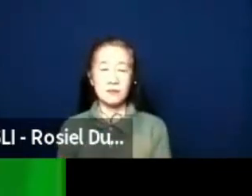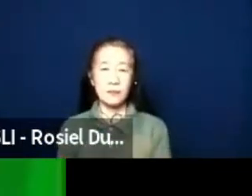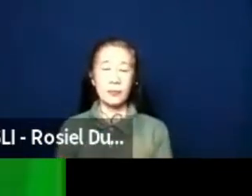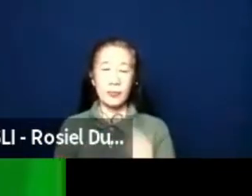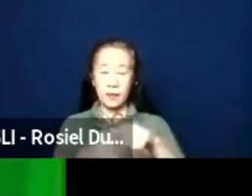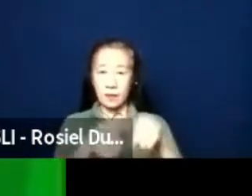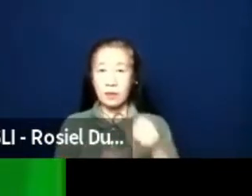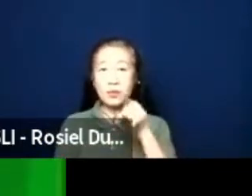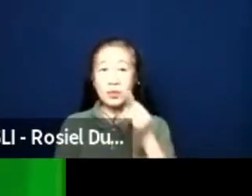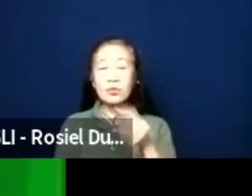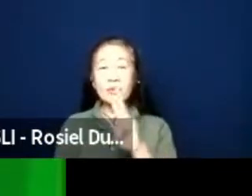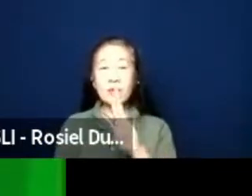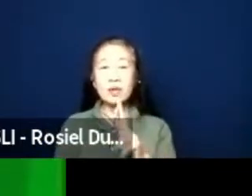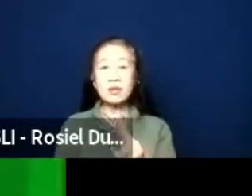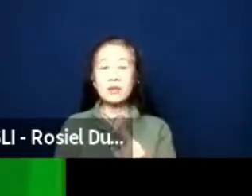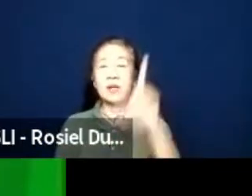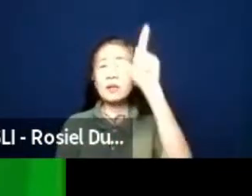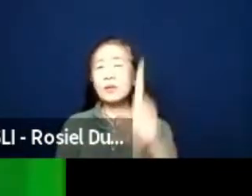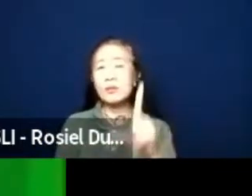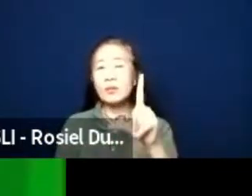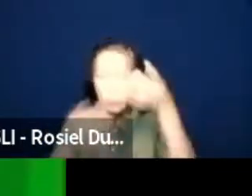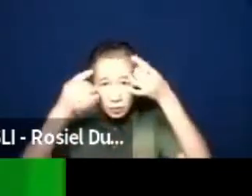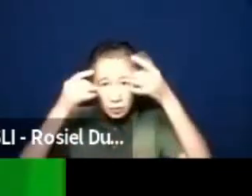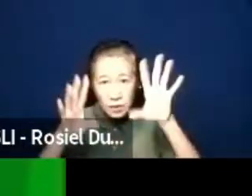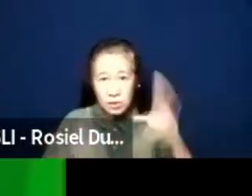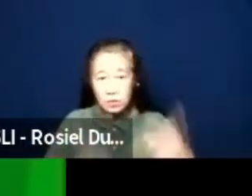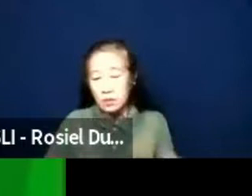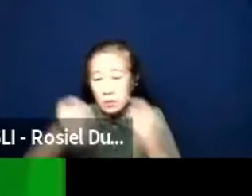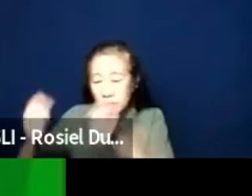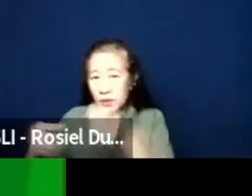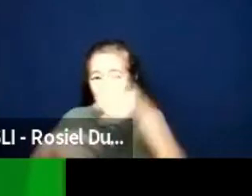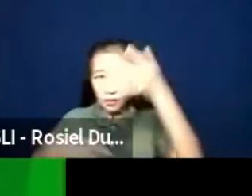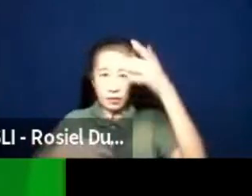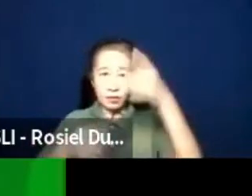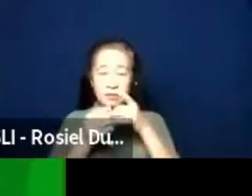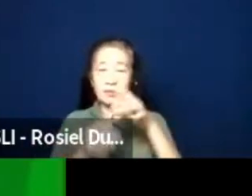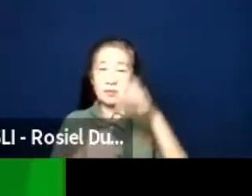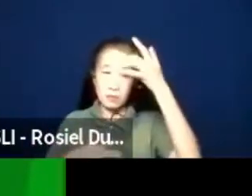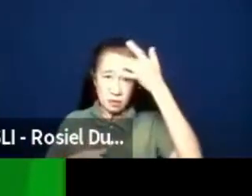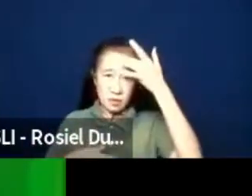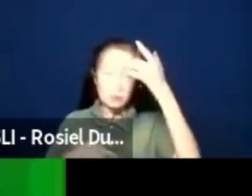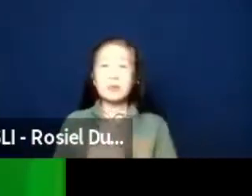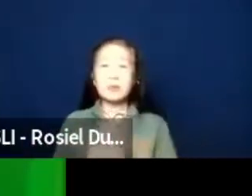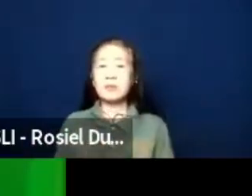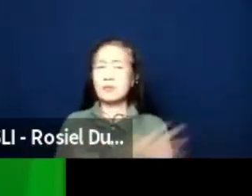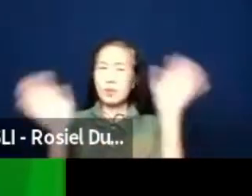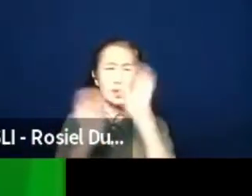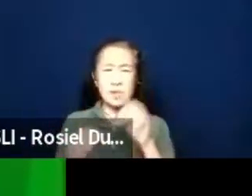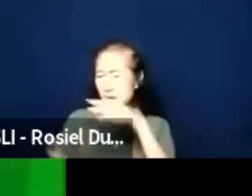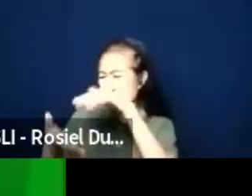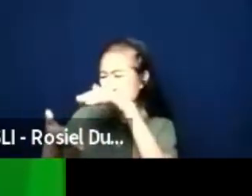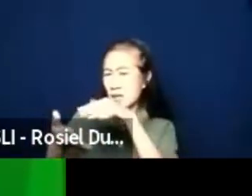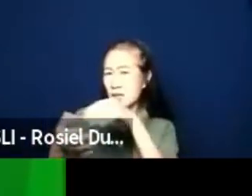then you are at a much lower risk of potential transmission to yourself. No studies have really shown that there's